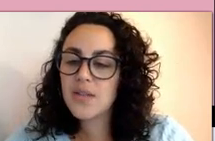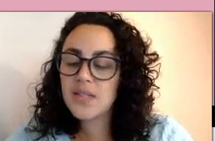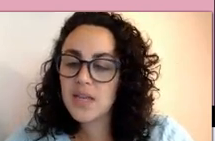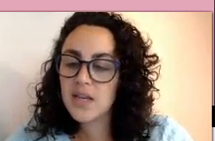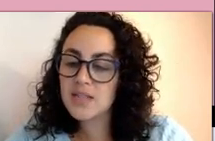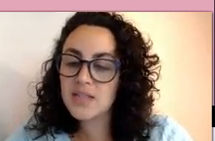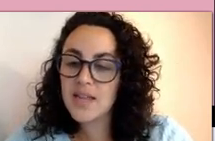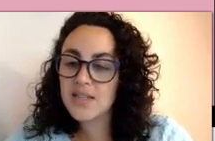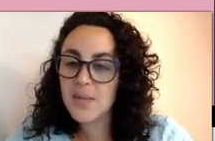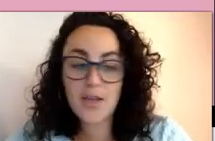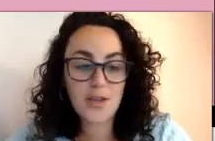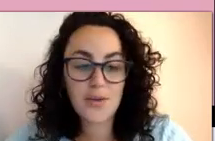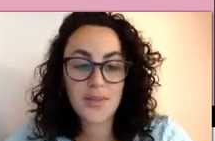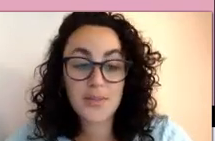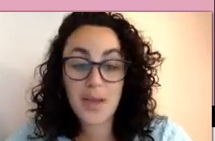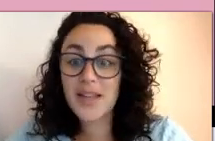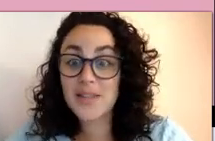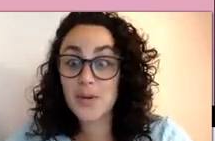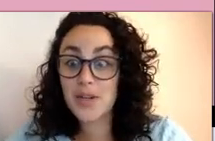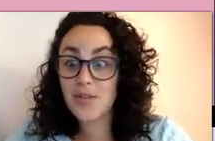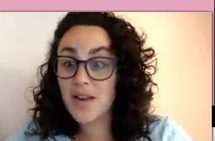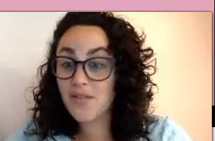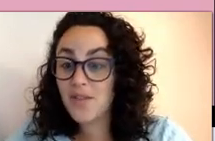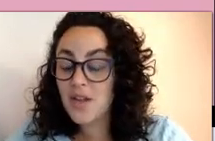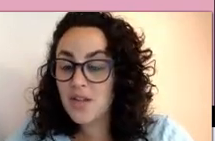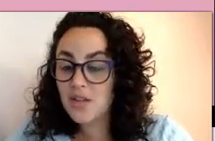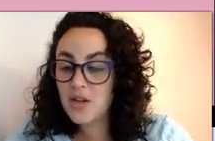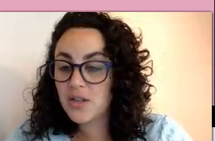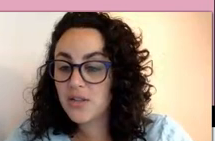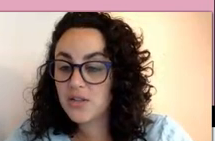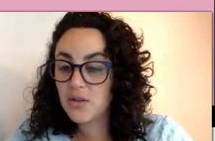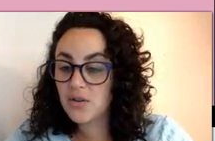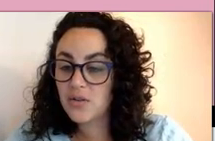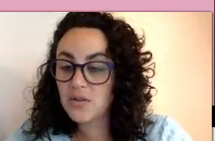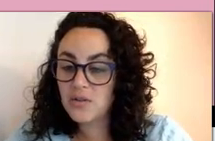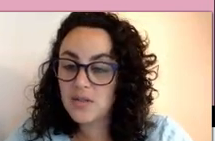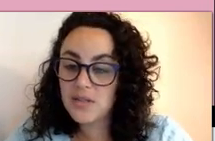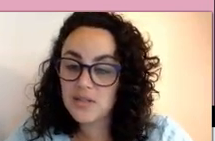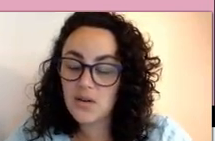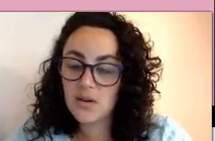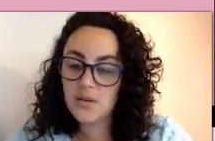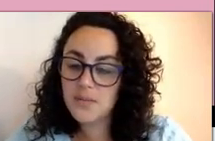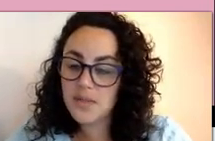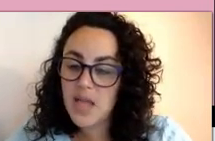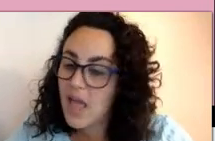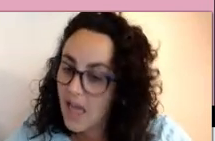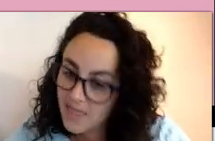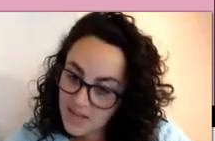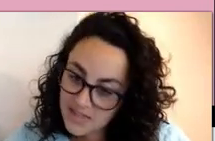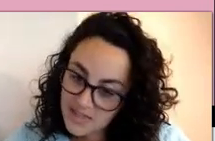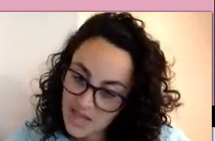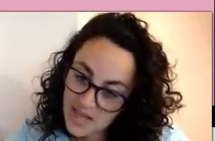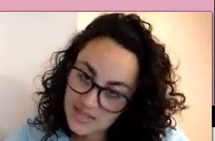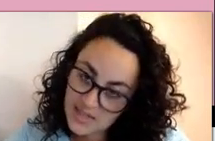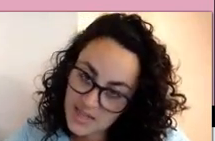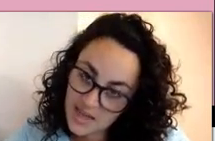Here's how this kid has decided to make a Q with his body. It's pretty creative. Look, the circle is his arms, and then